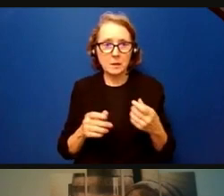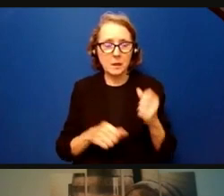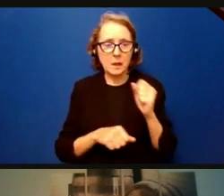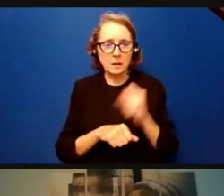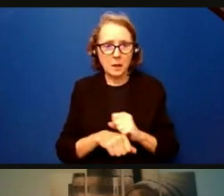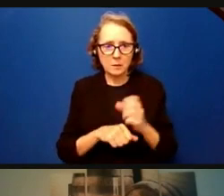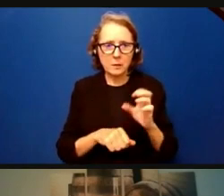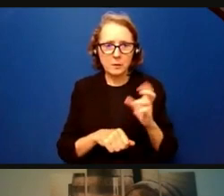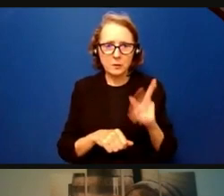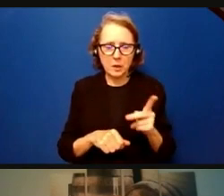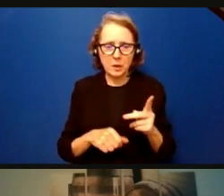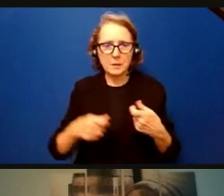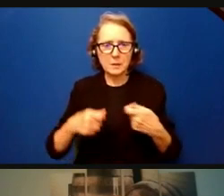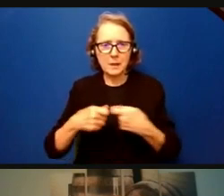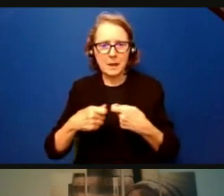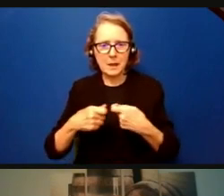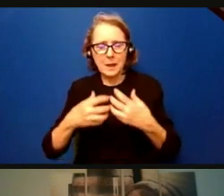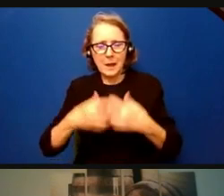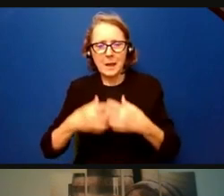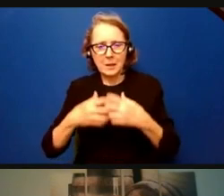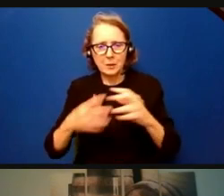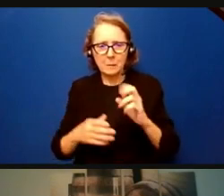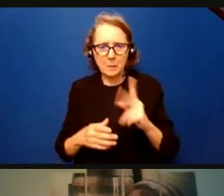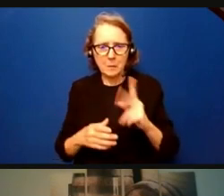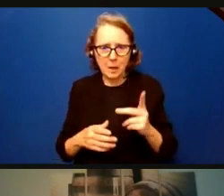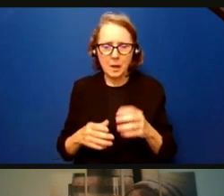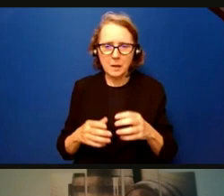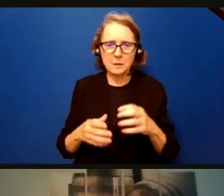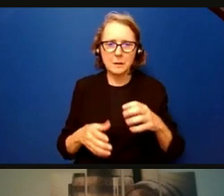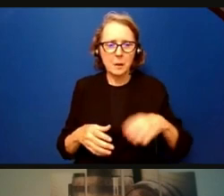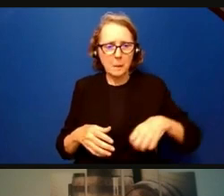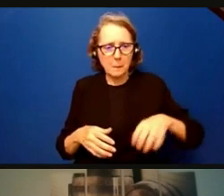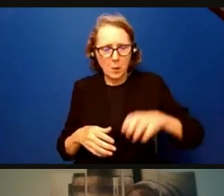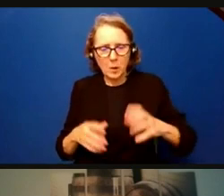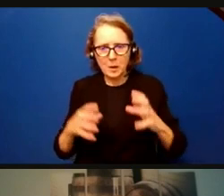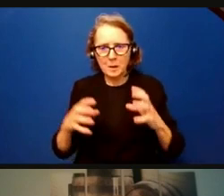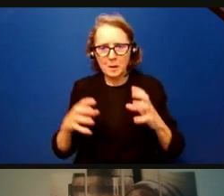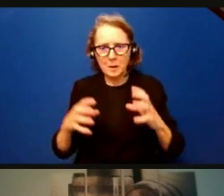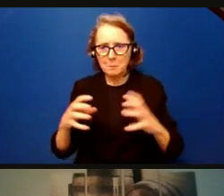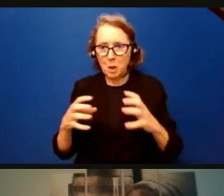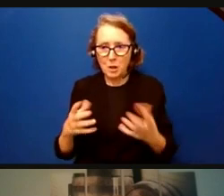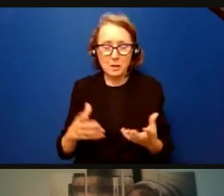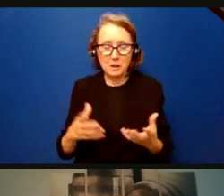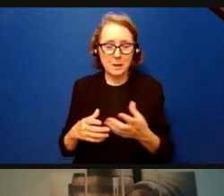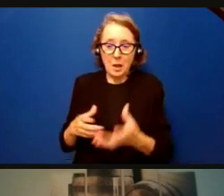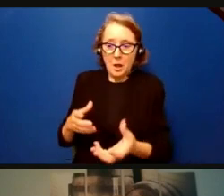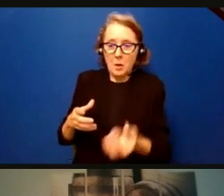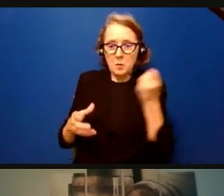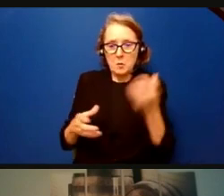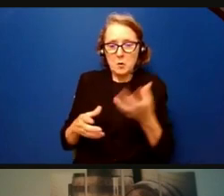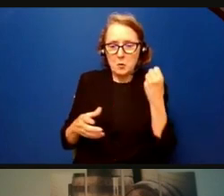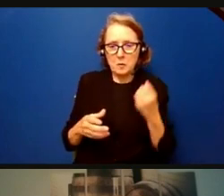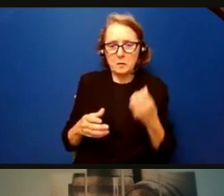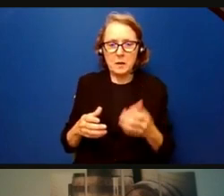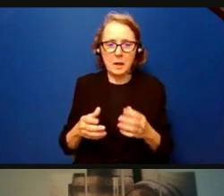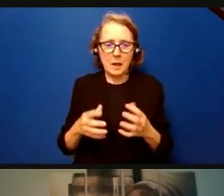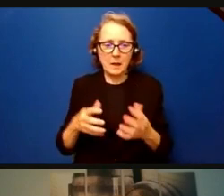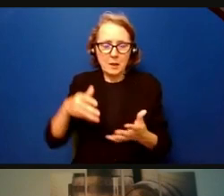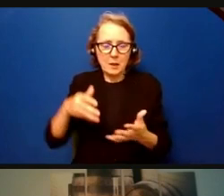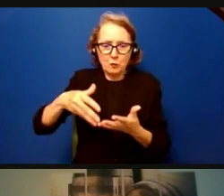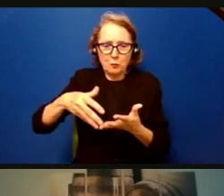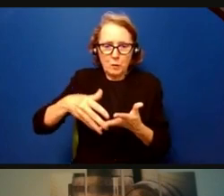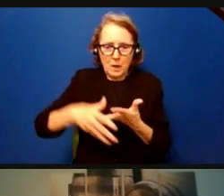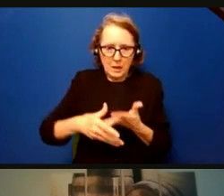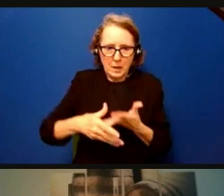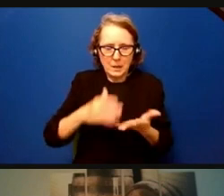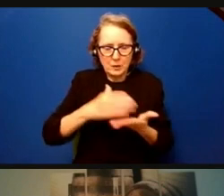balls, all sorts of things. So that's removed from that material, shredded, chopped up, and